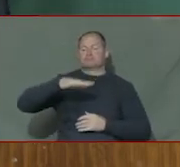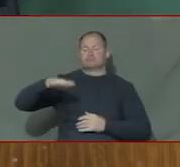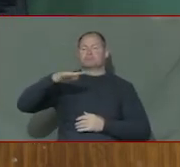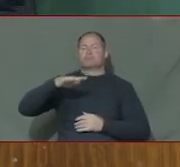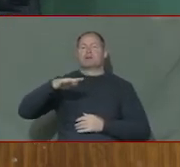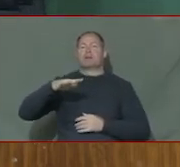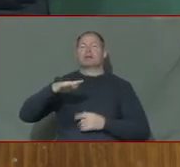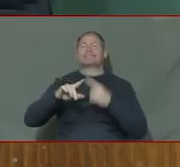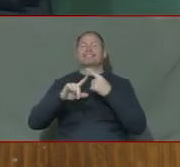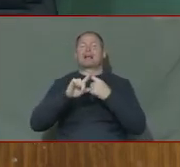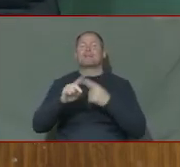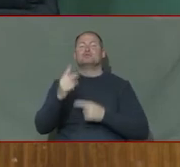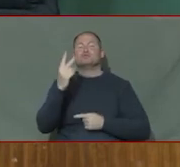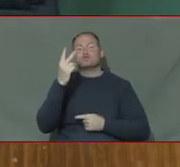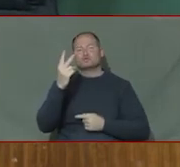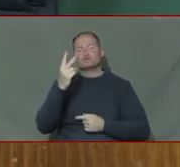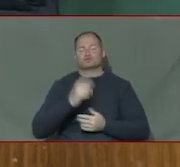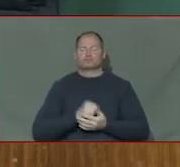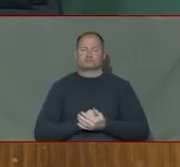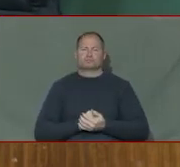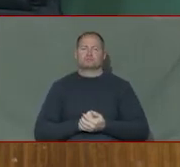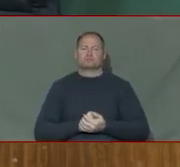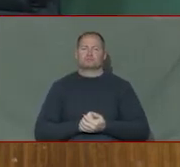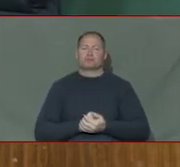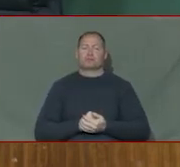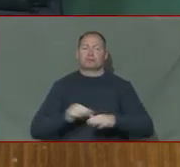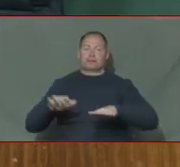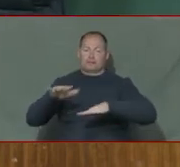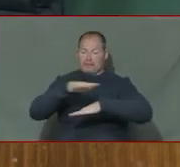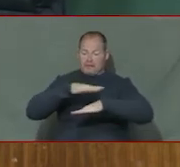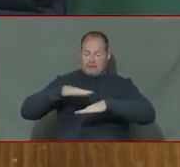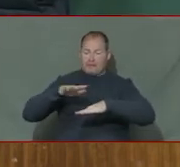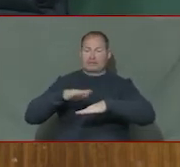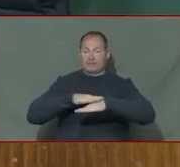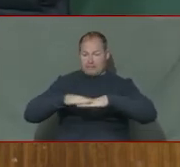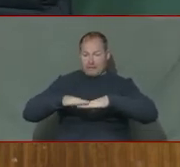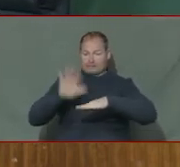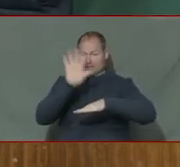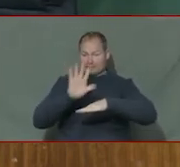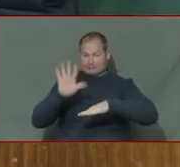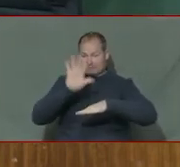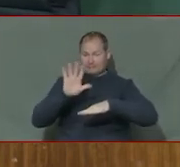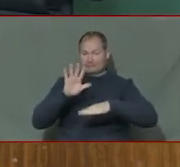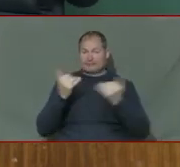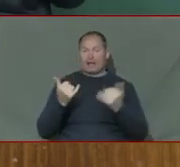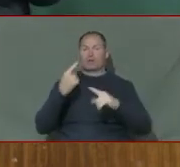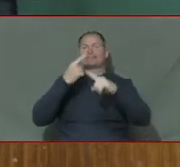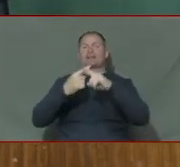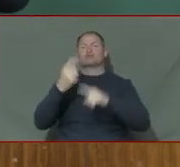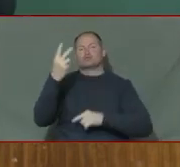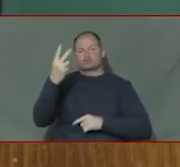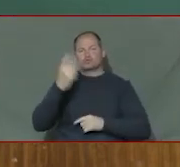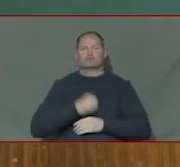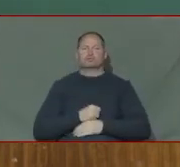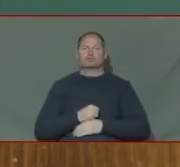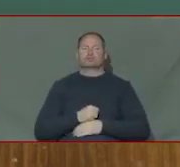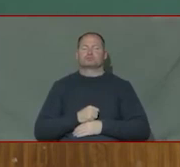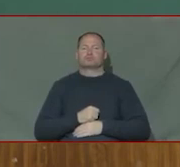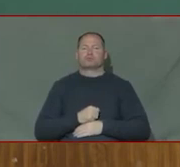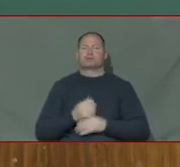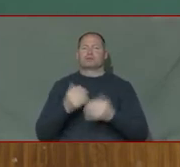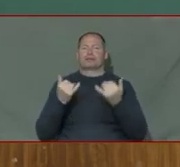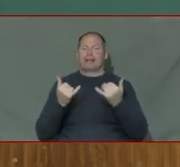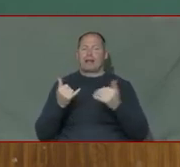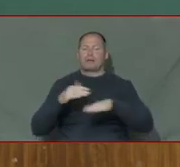base. So twice the area of the base is half base times perpendicular height, plus the perimeter of